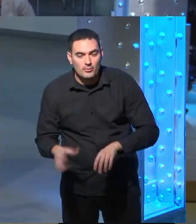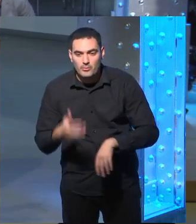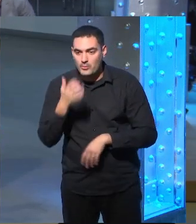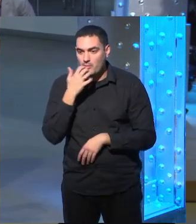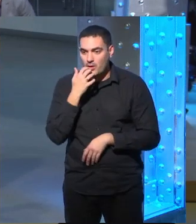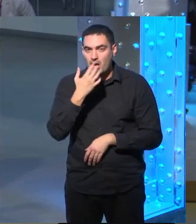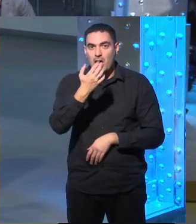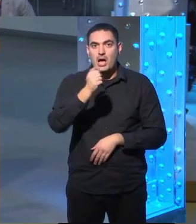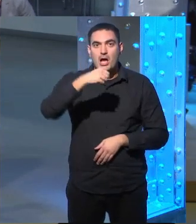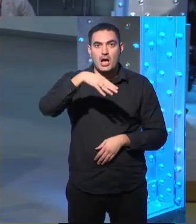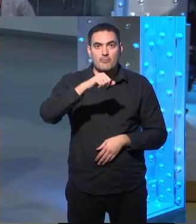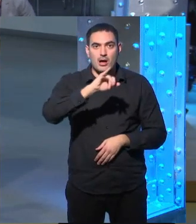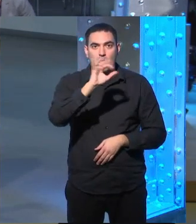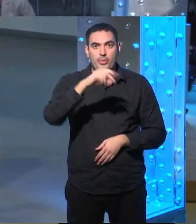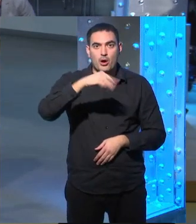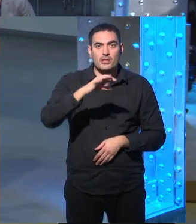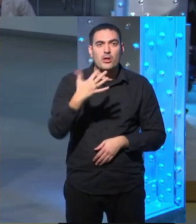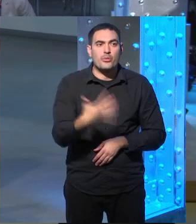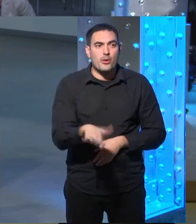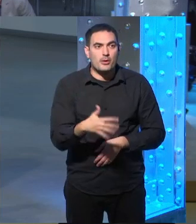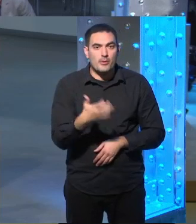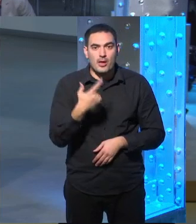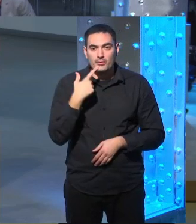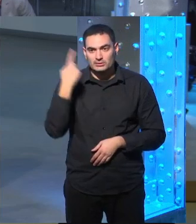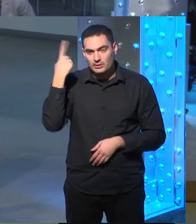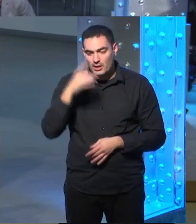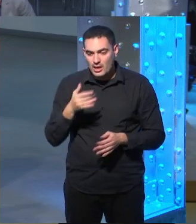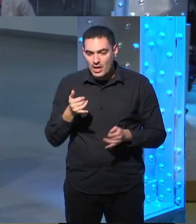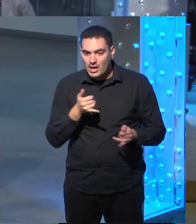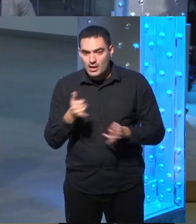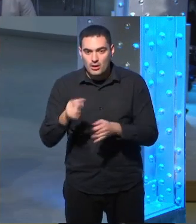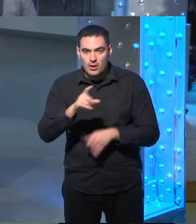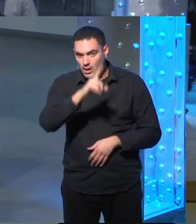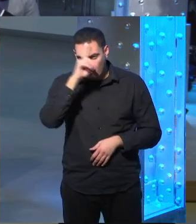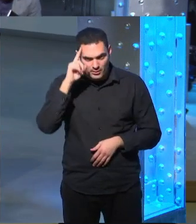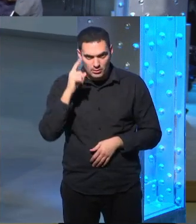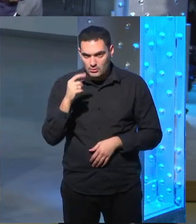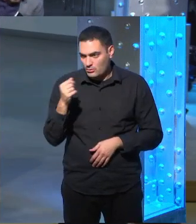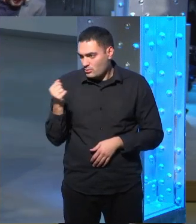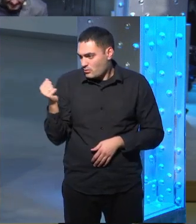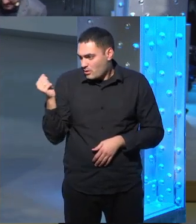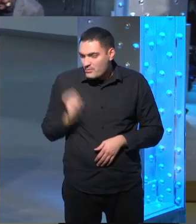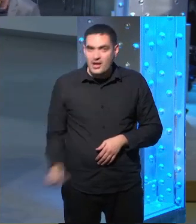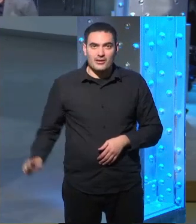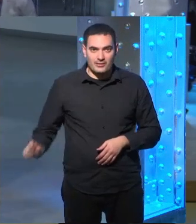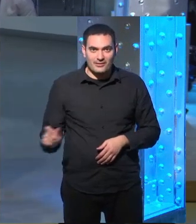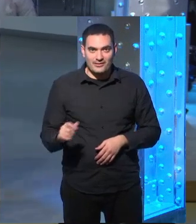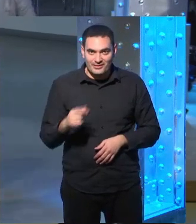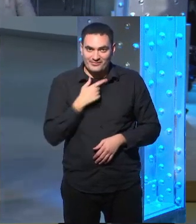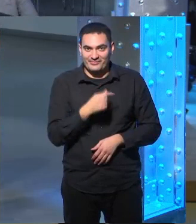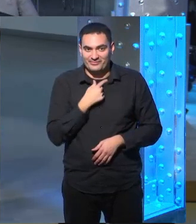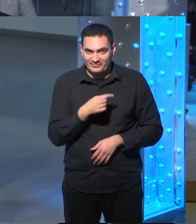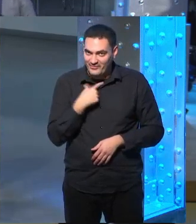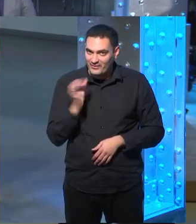been degenerating, and so children do not even know where the Amazon River is, and they do know where